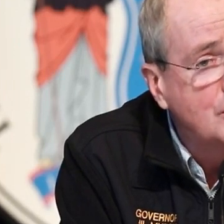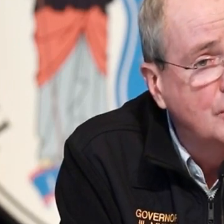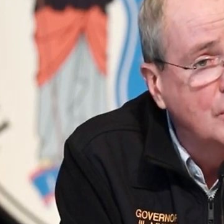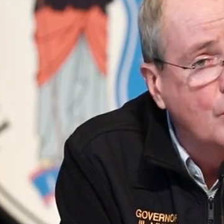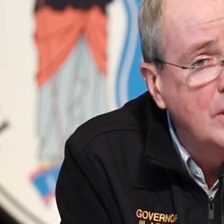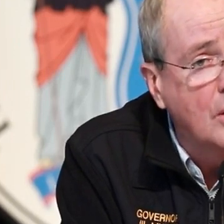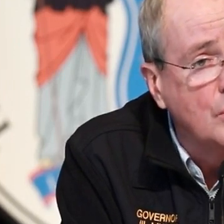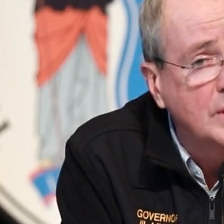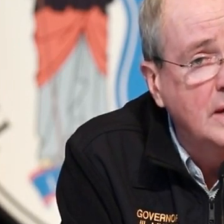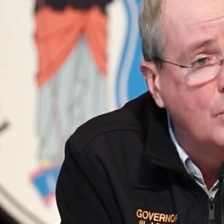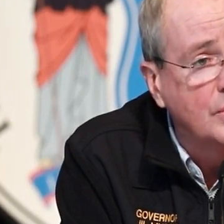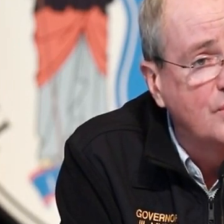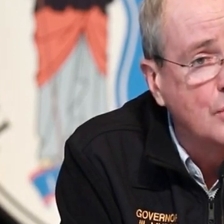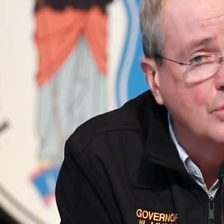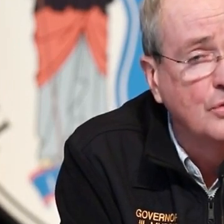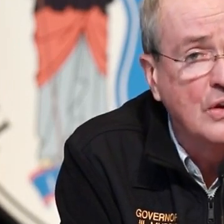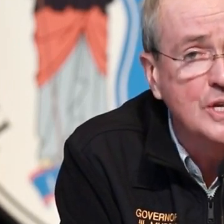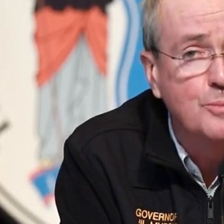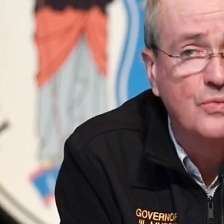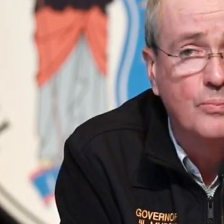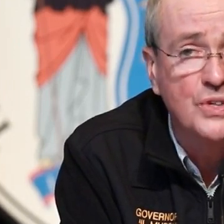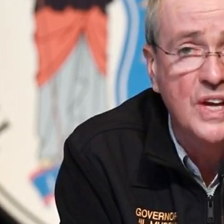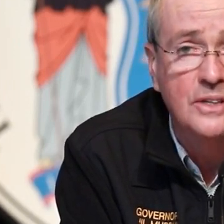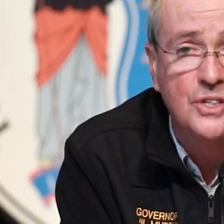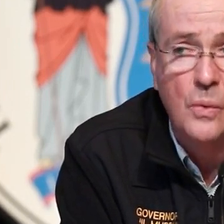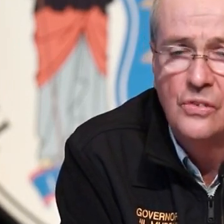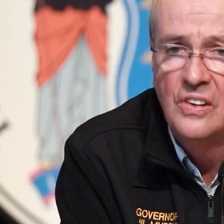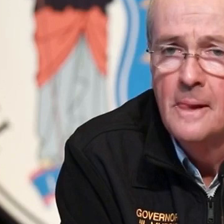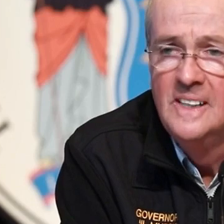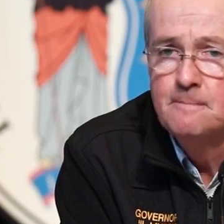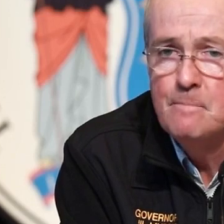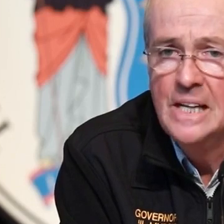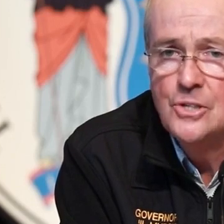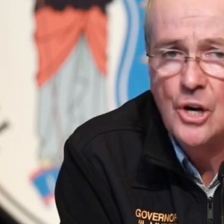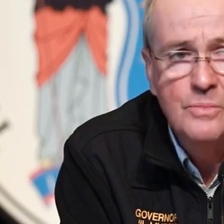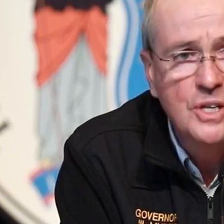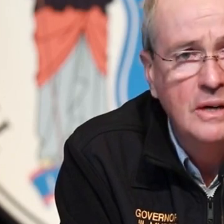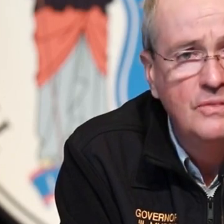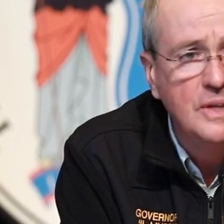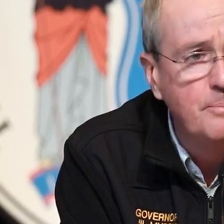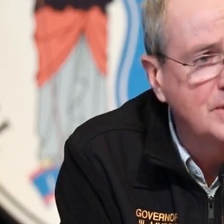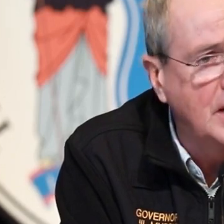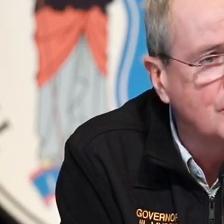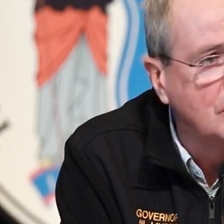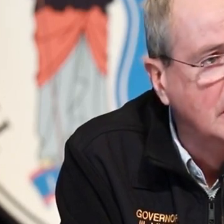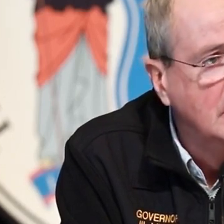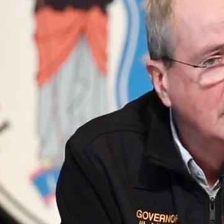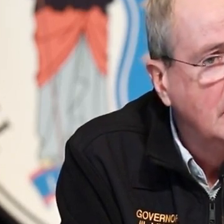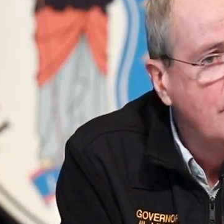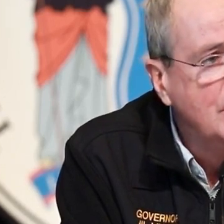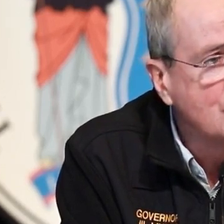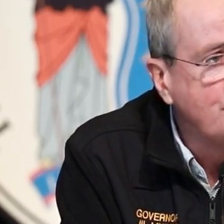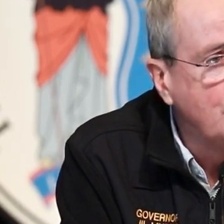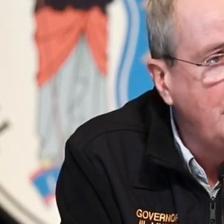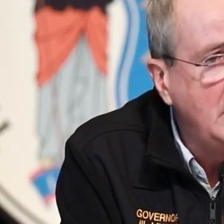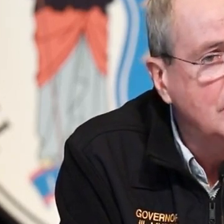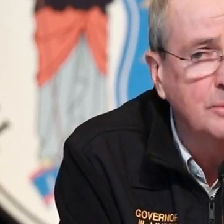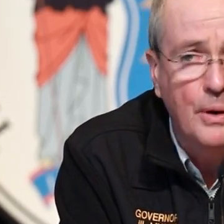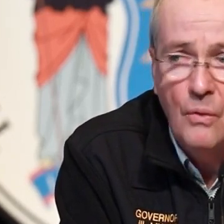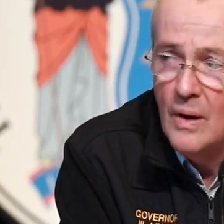I mentioned, that we are looking at what the Federal Reserve has presented to us in terms of a potential